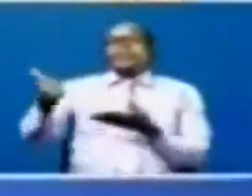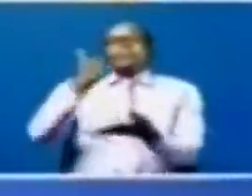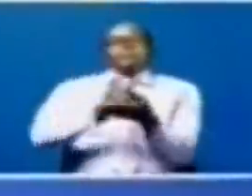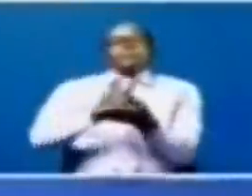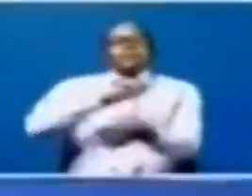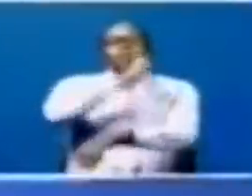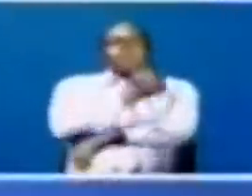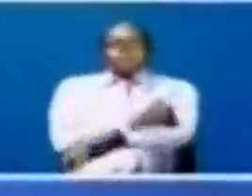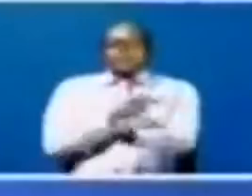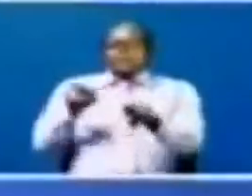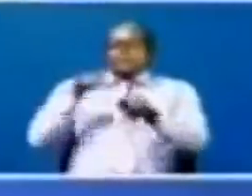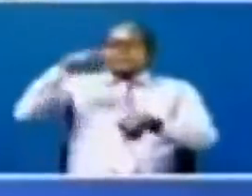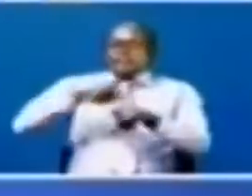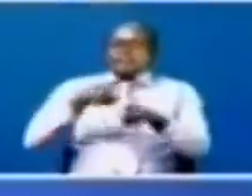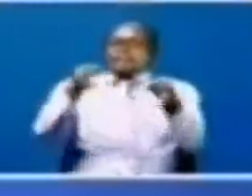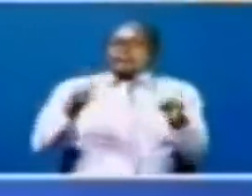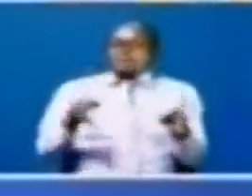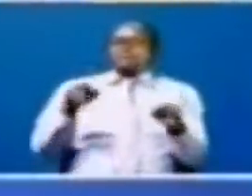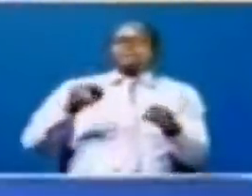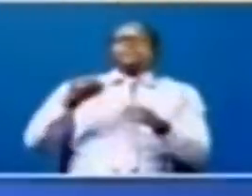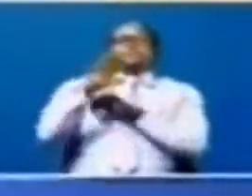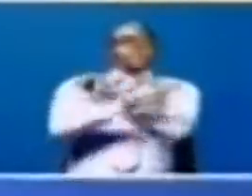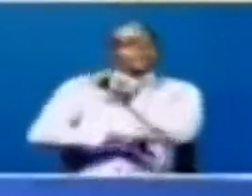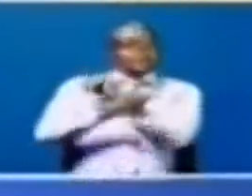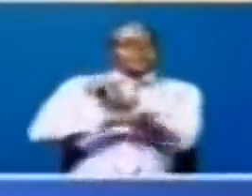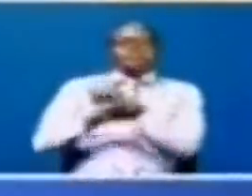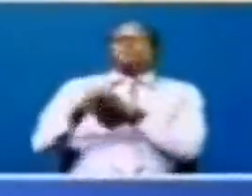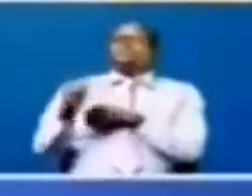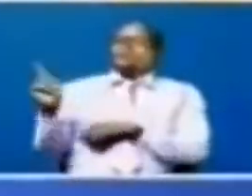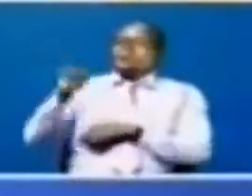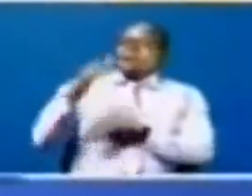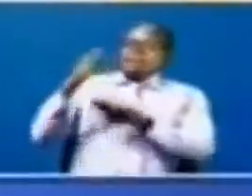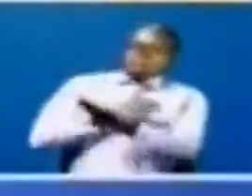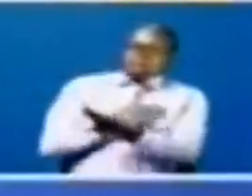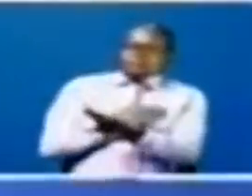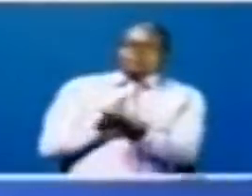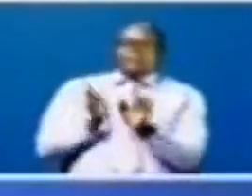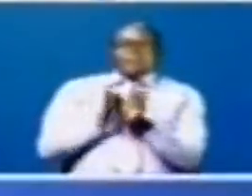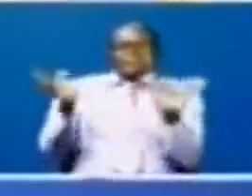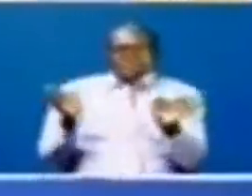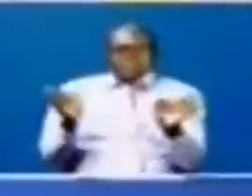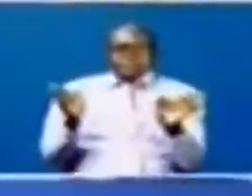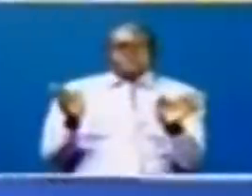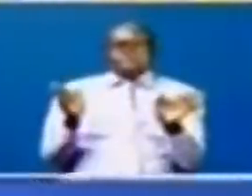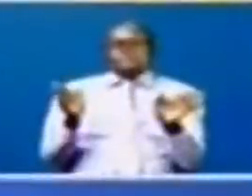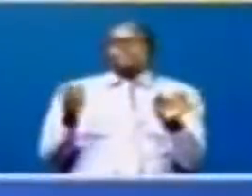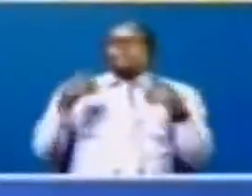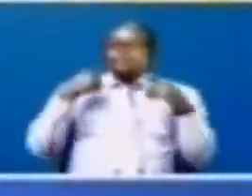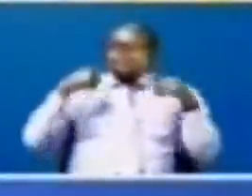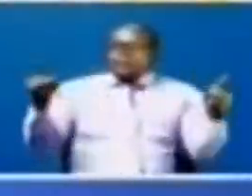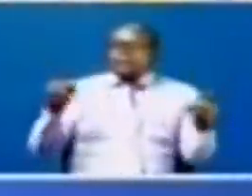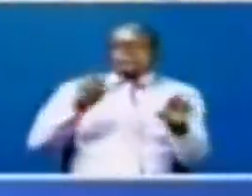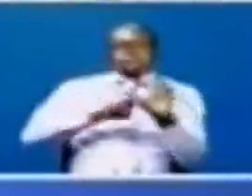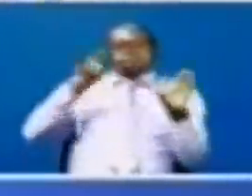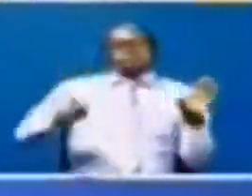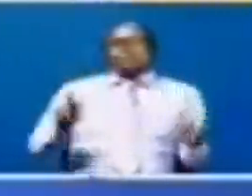authority. They are also accountable to the nation. The mere fact that they appeared before the public and stated that they've